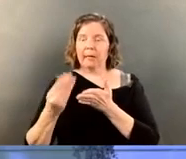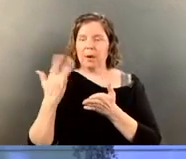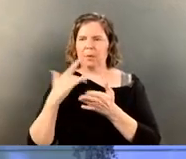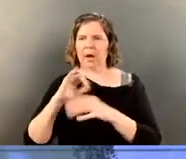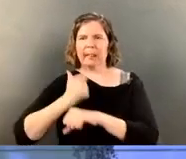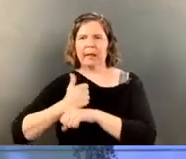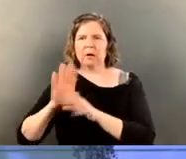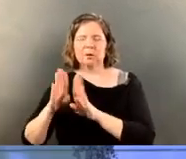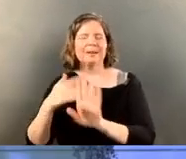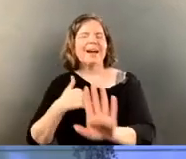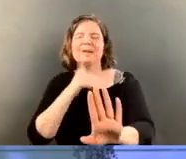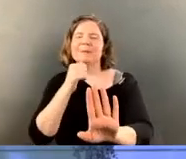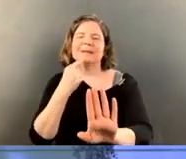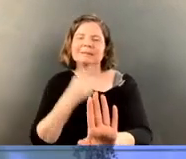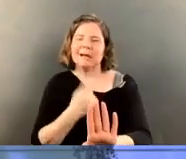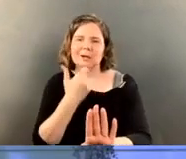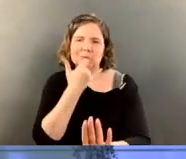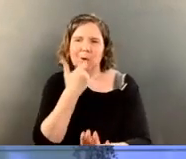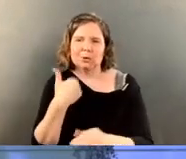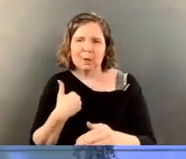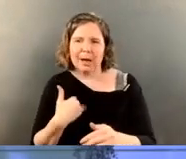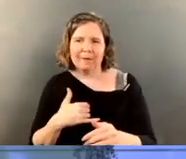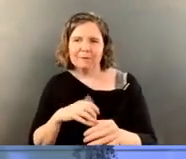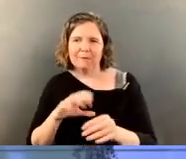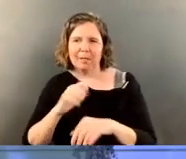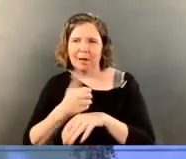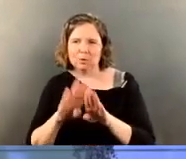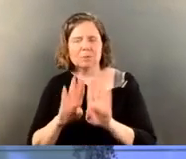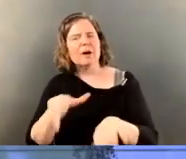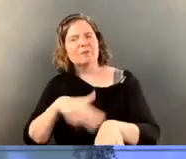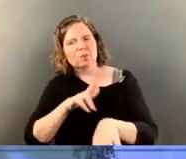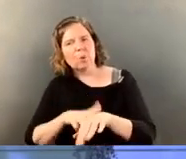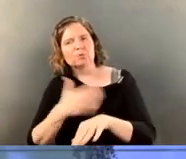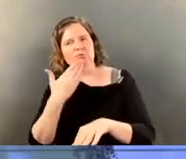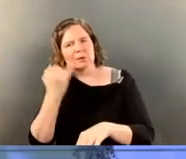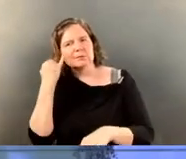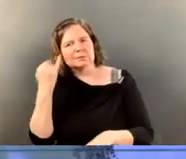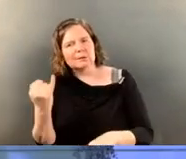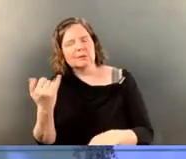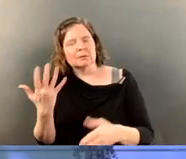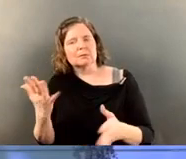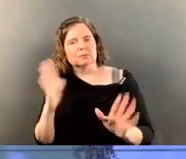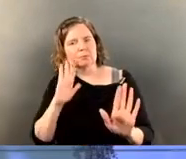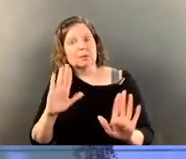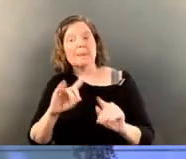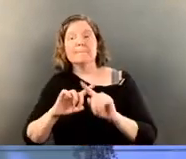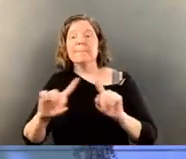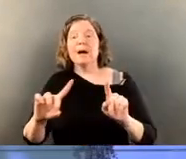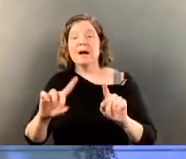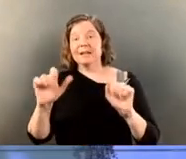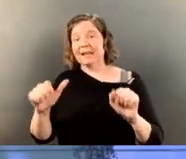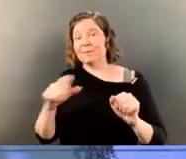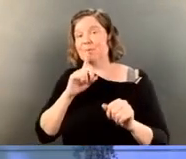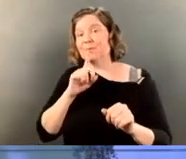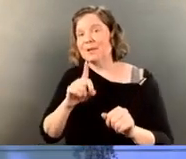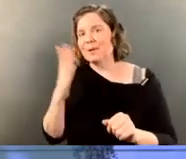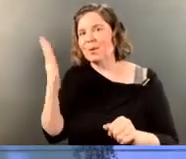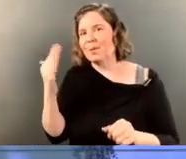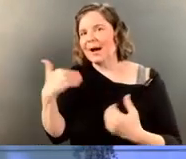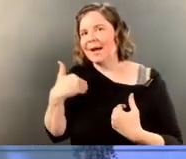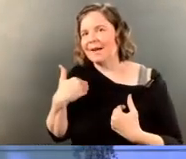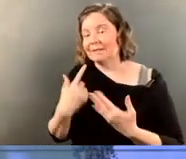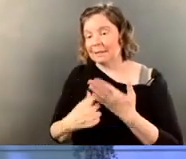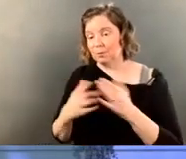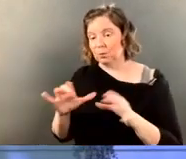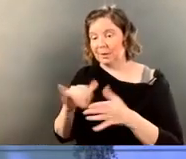doors? Now, I'm not saying it's wrong to have locked doors, of course, or security systems or anything like that. But can we be real? Sometimes we do